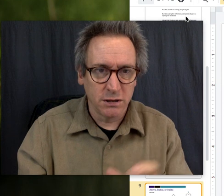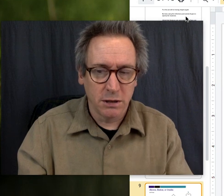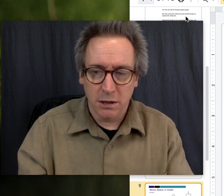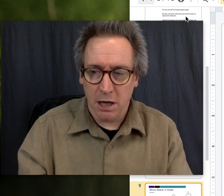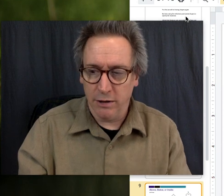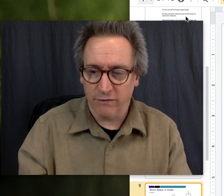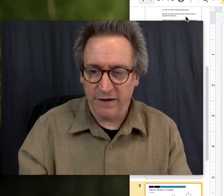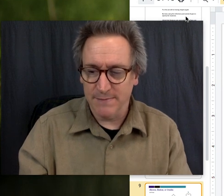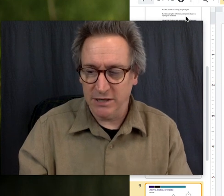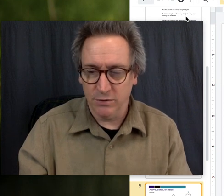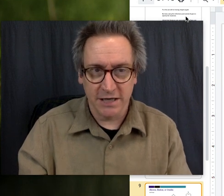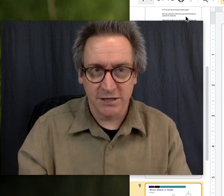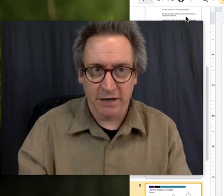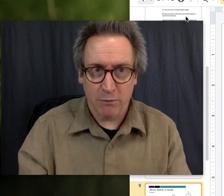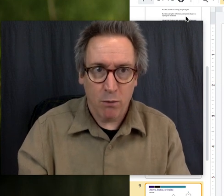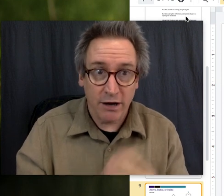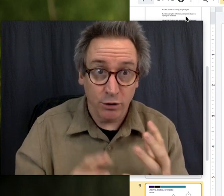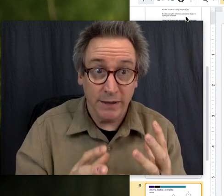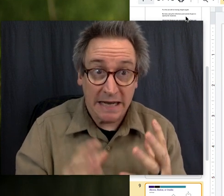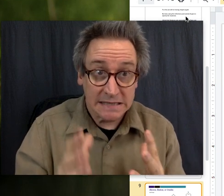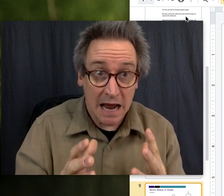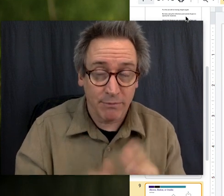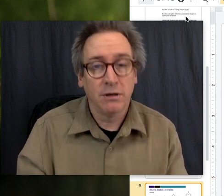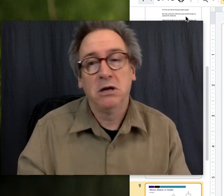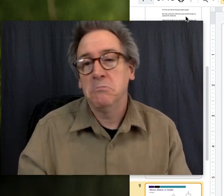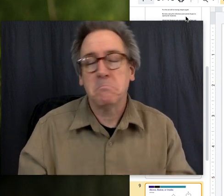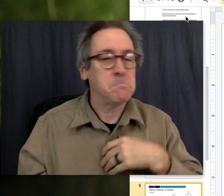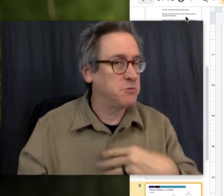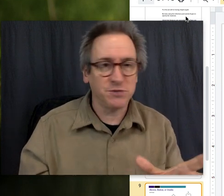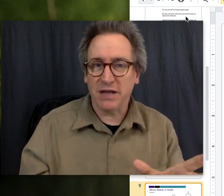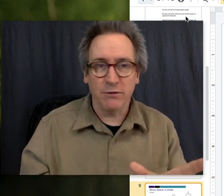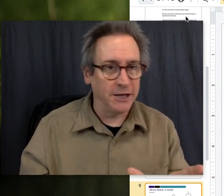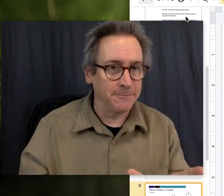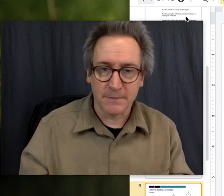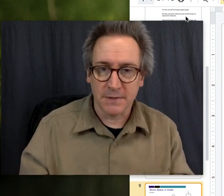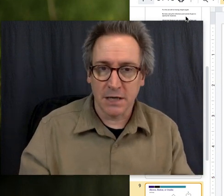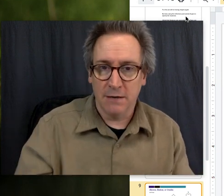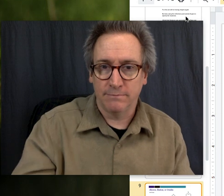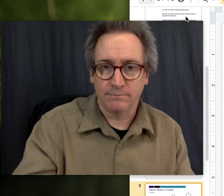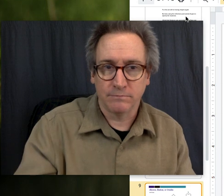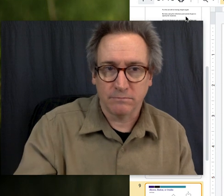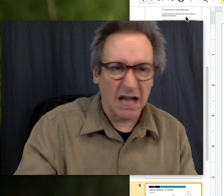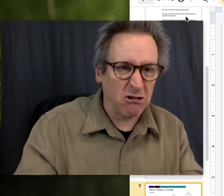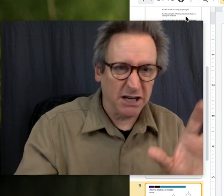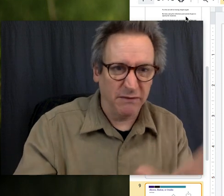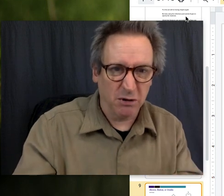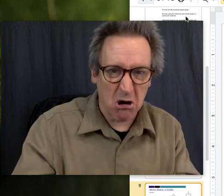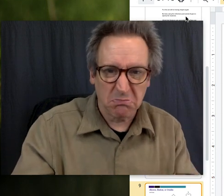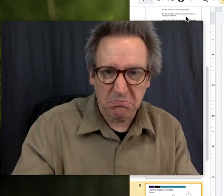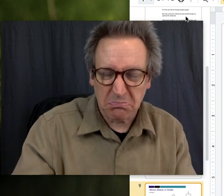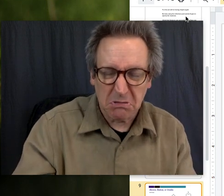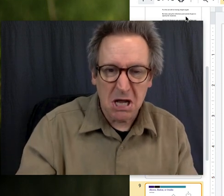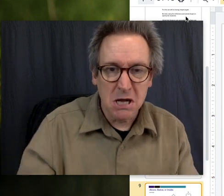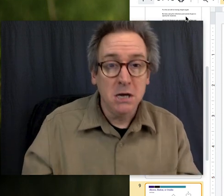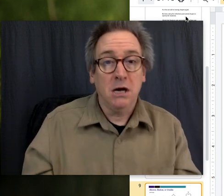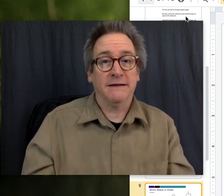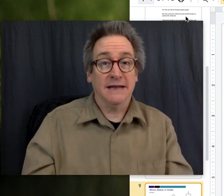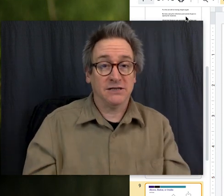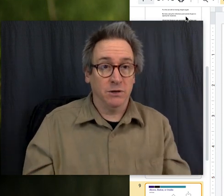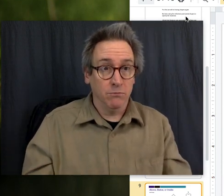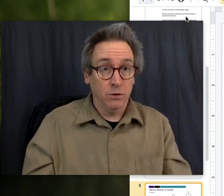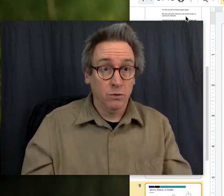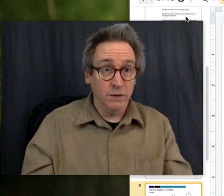first. Your face may do things you're like, why are you doing that stuff? Just play with it. I'll correct you if you're wrong. All